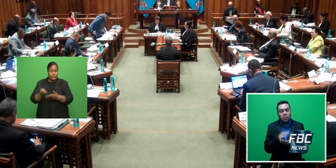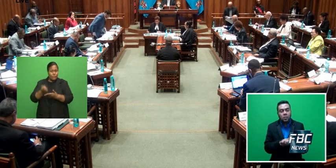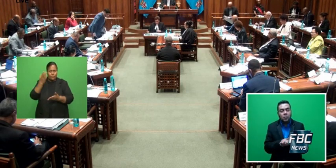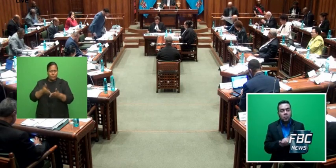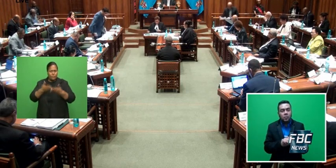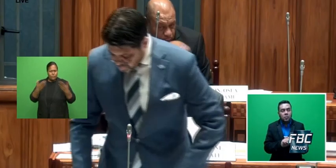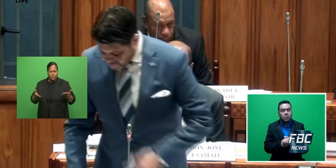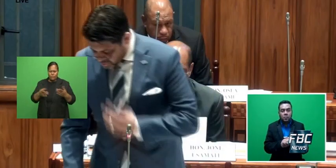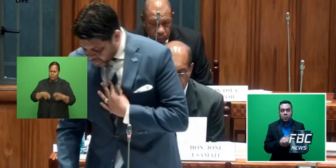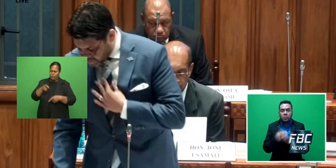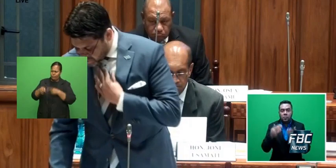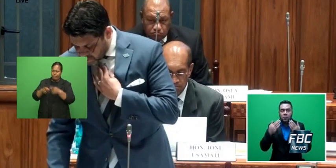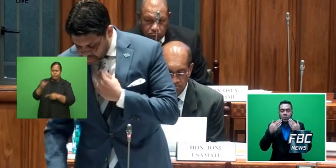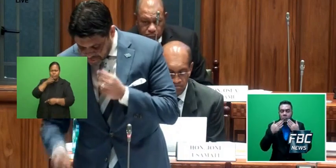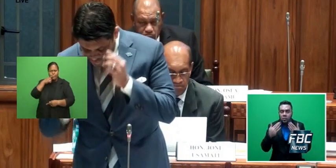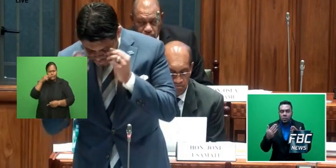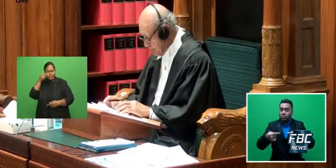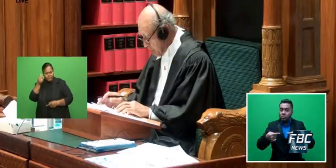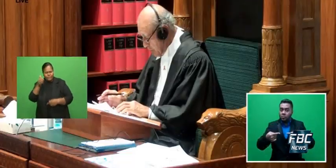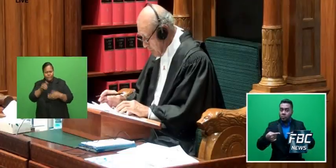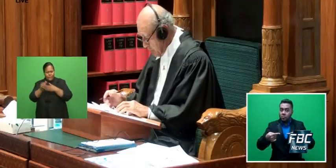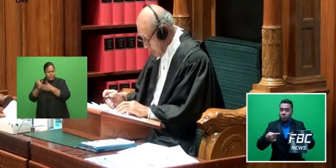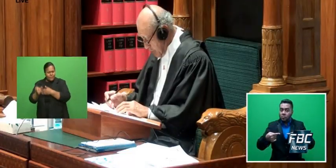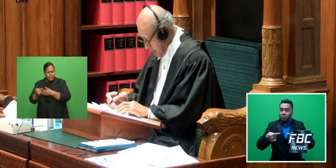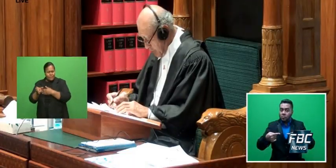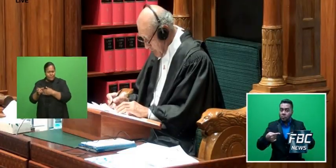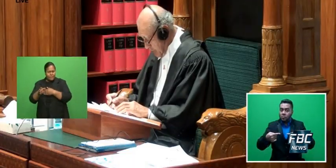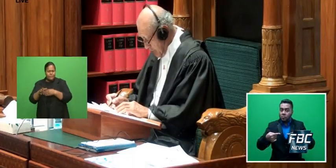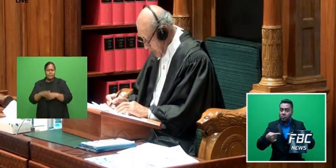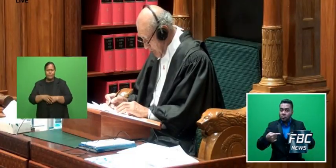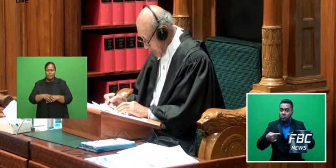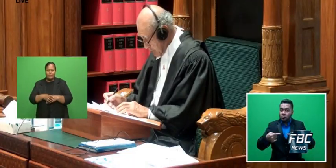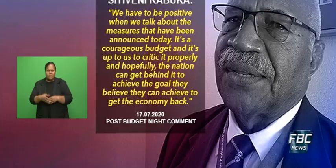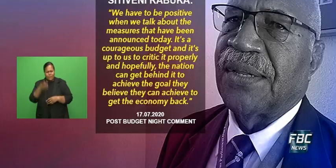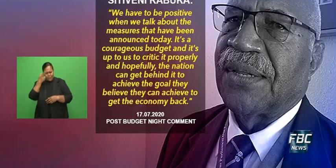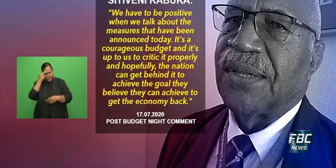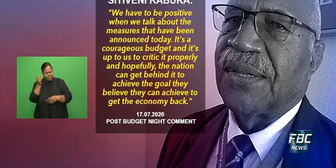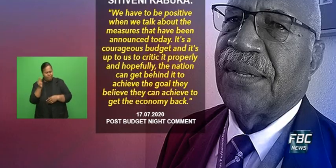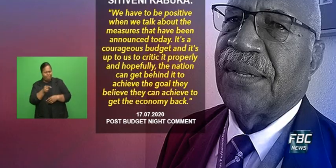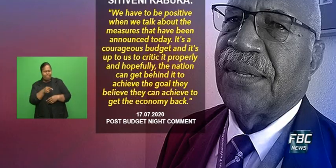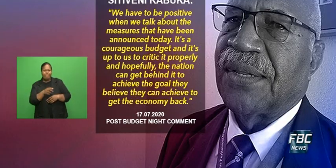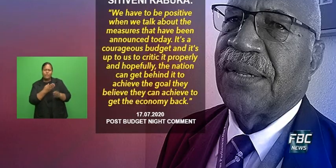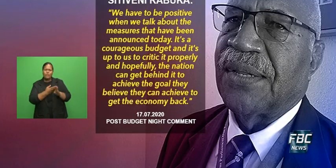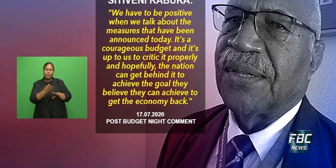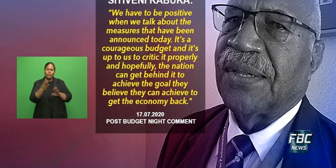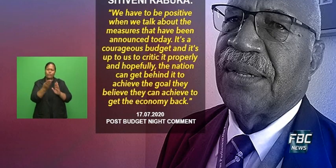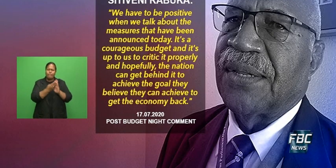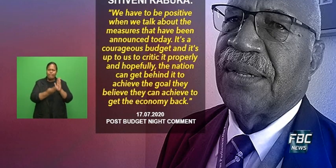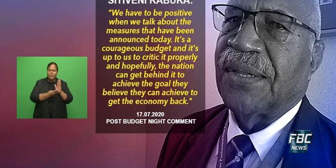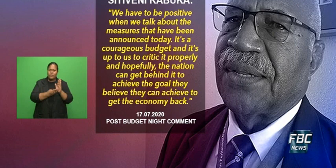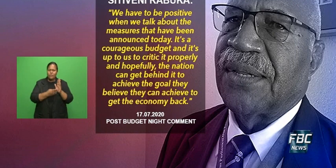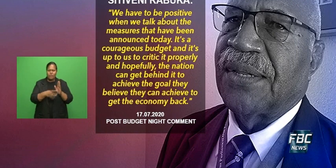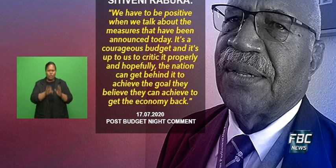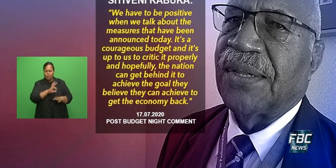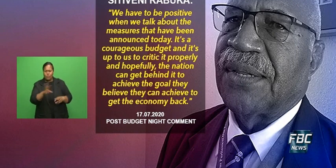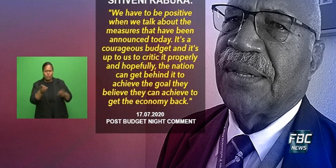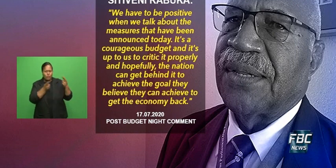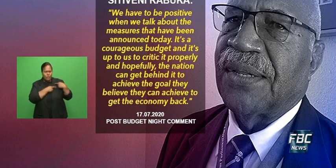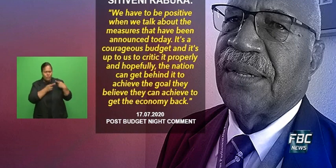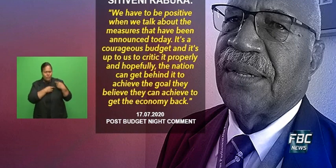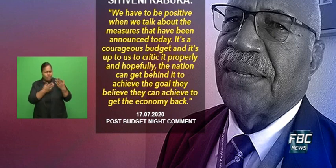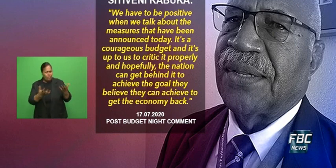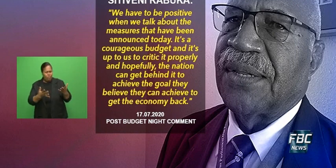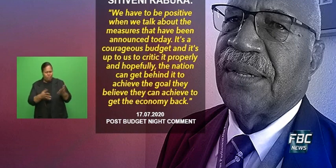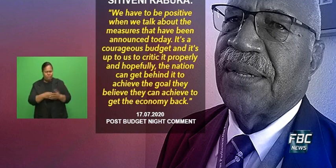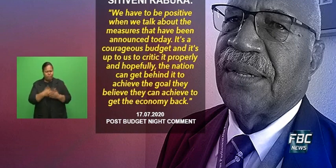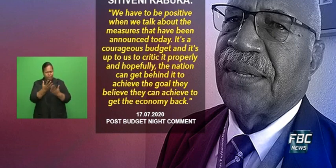leader Sitiveni Rambuka for calling the new budget irresponsible and rudderless, changing his tune from the night of the budget address. The Minister